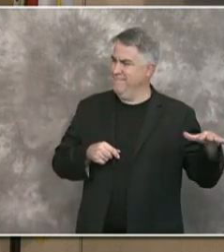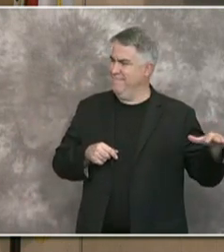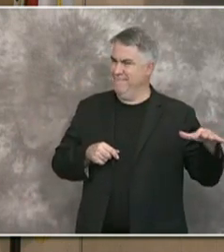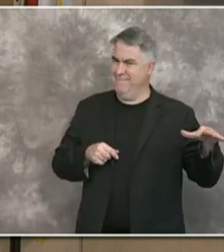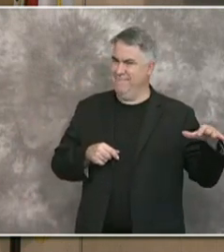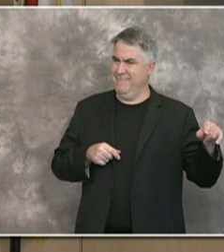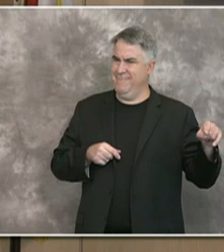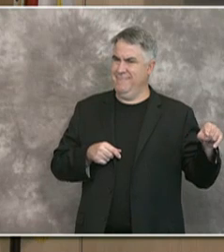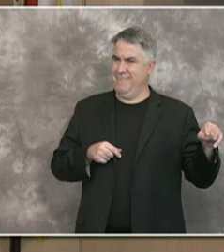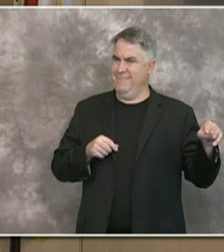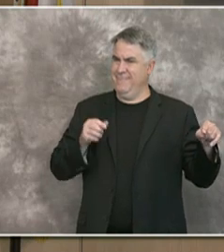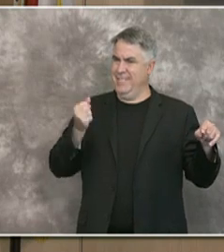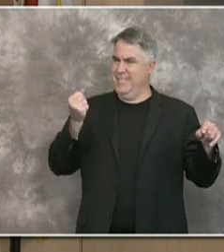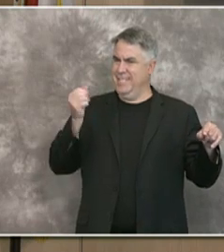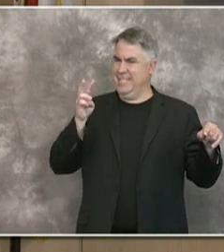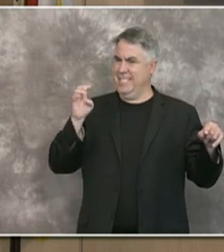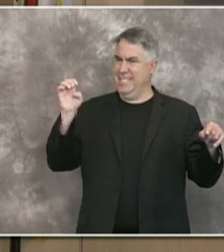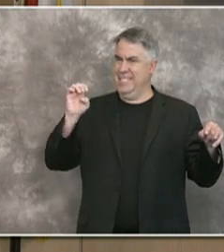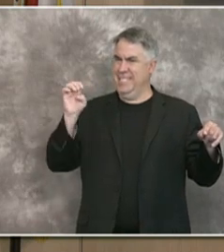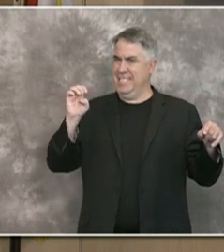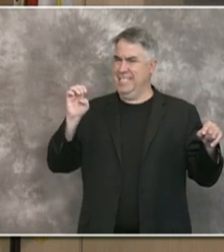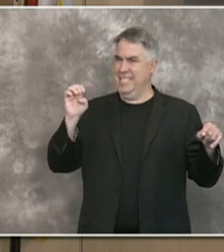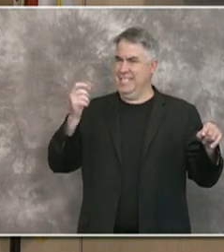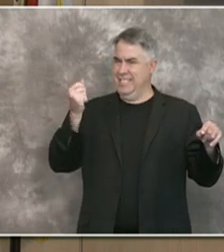number 16E